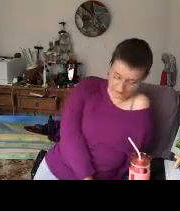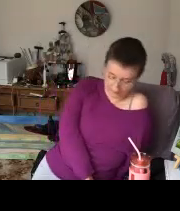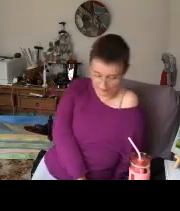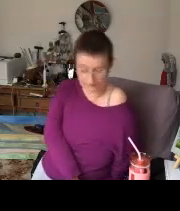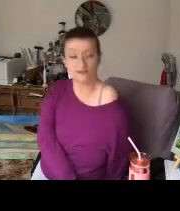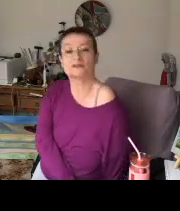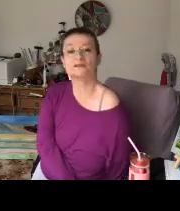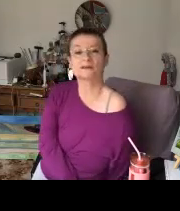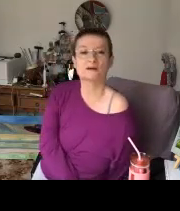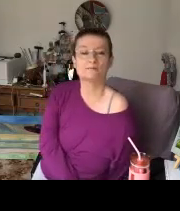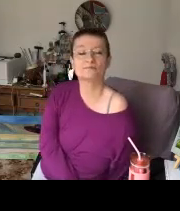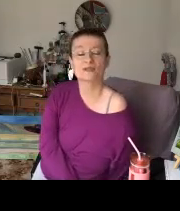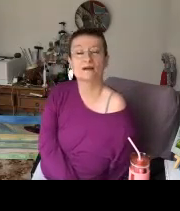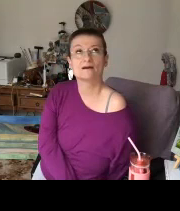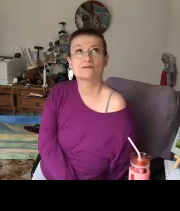from